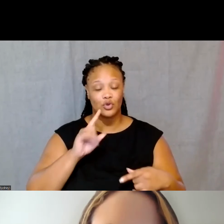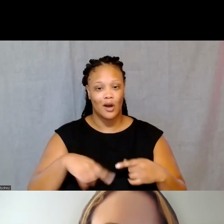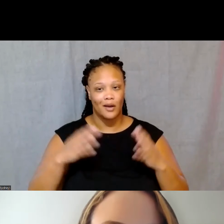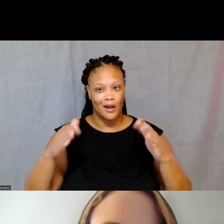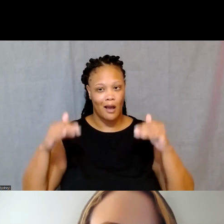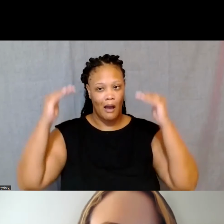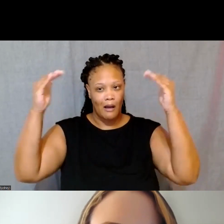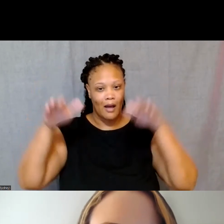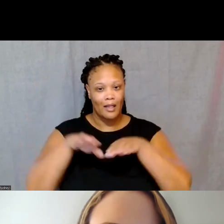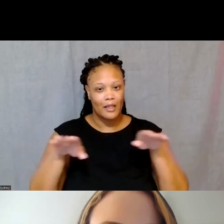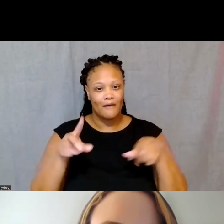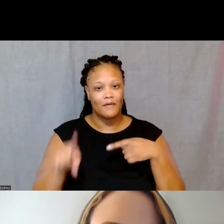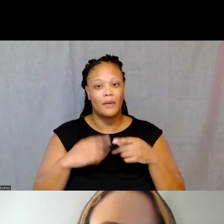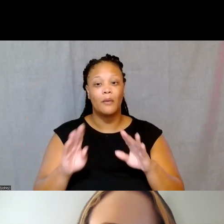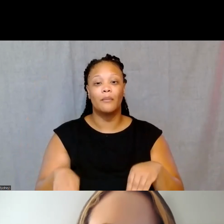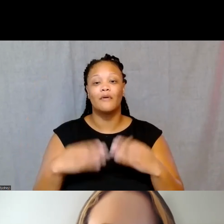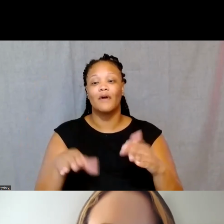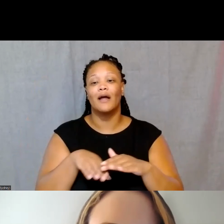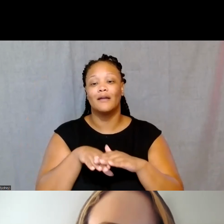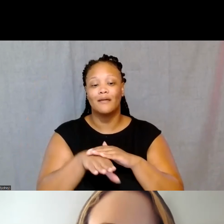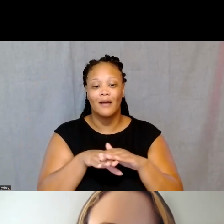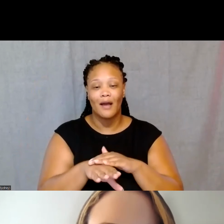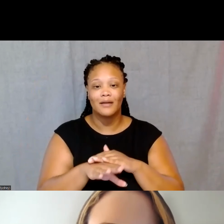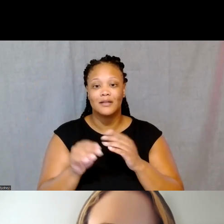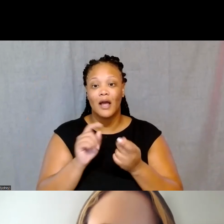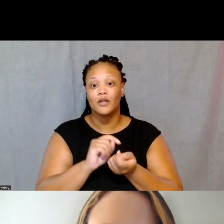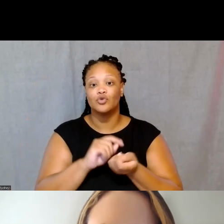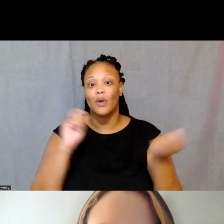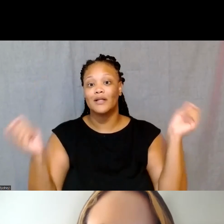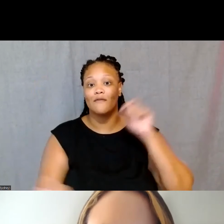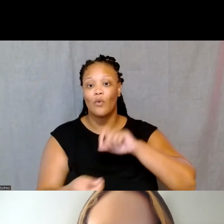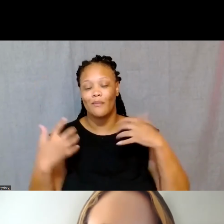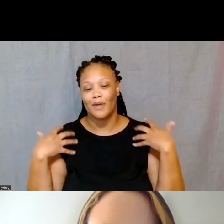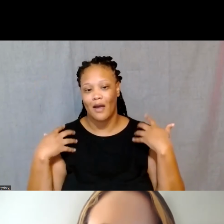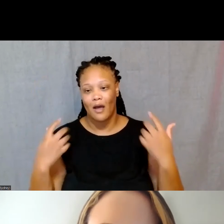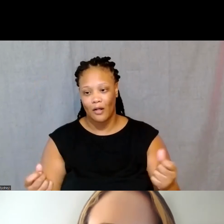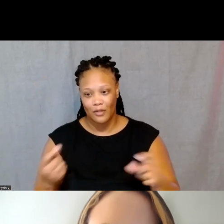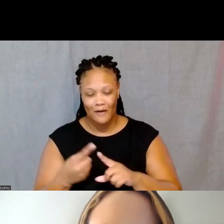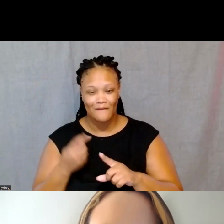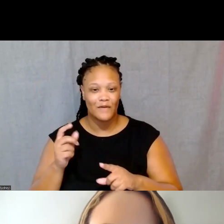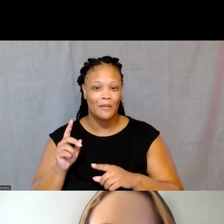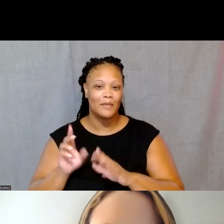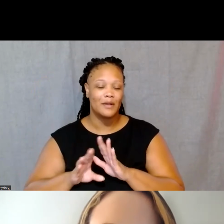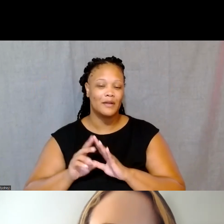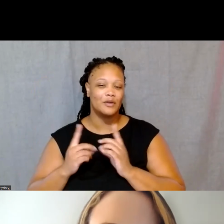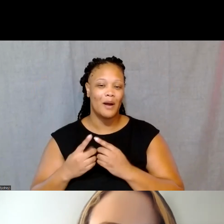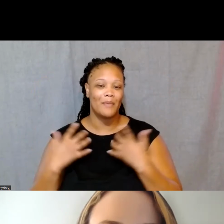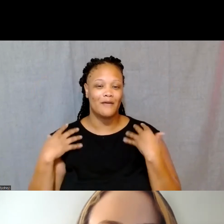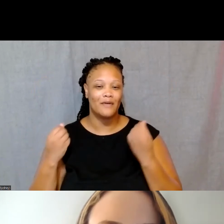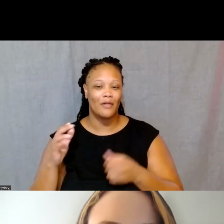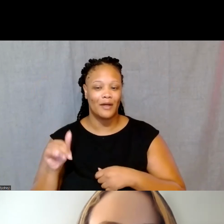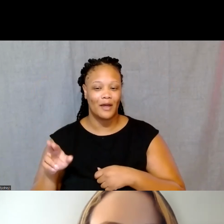Providing Access and Transforming Health initiative that is being rolled out by the Department of Healthcare Services. PATH is